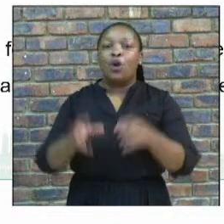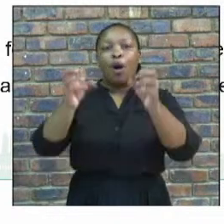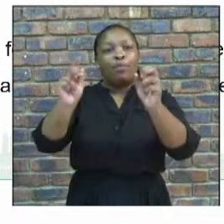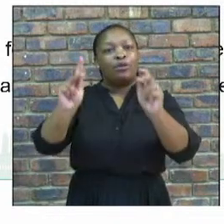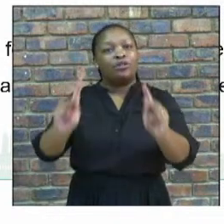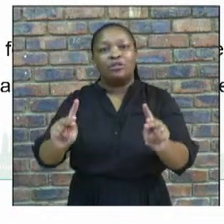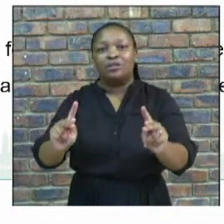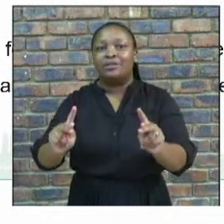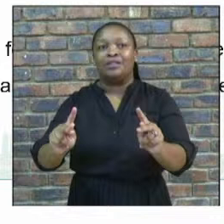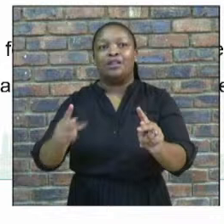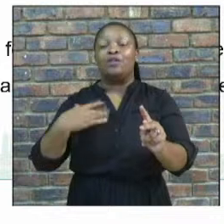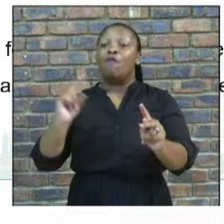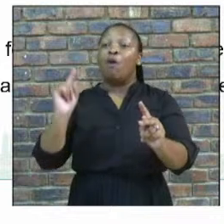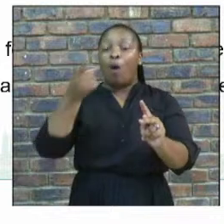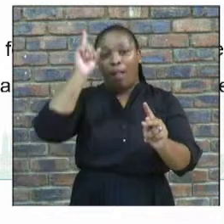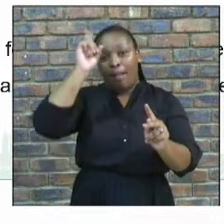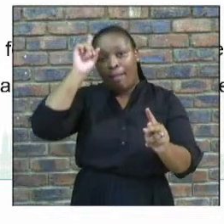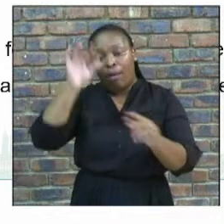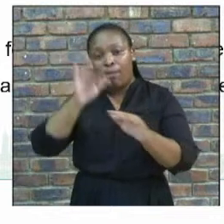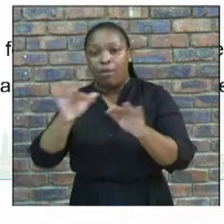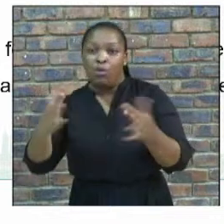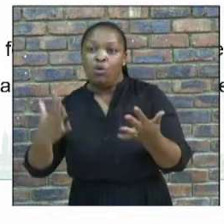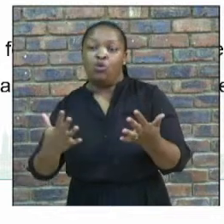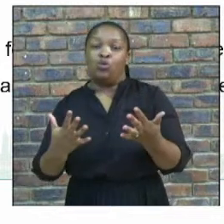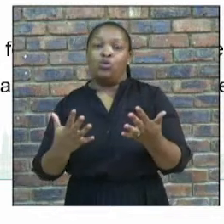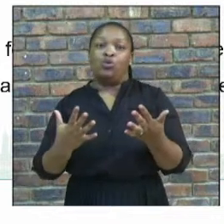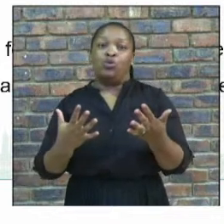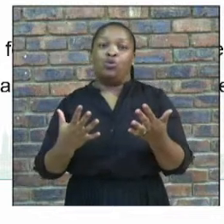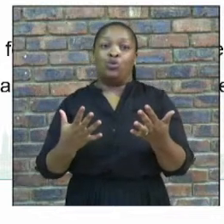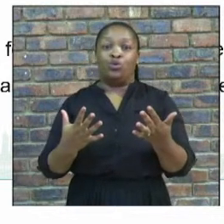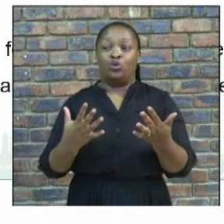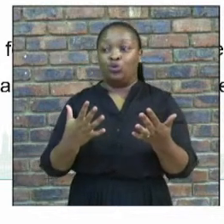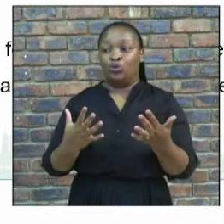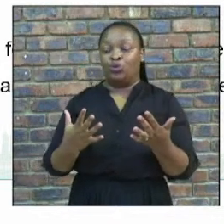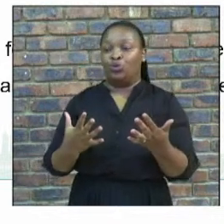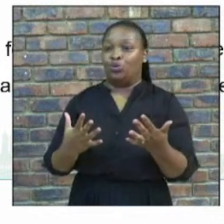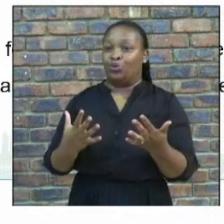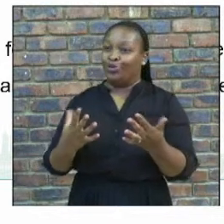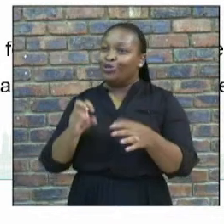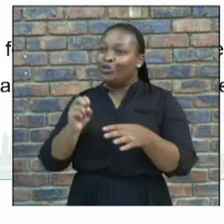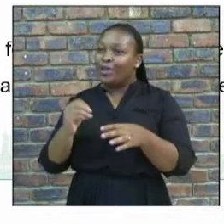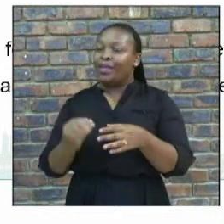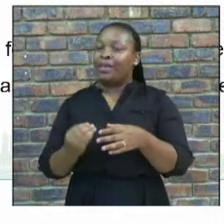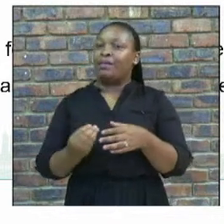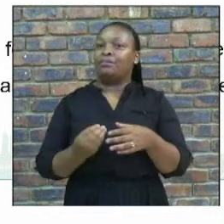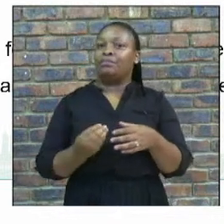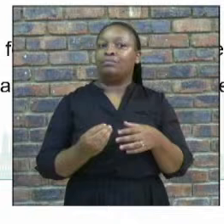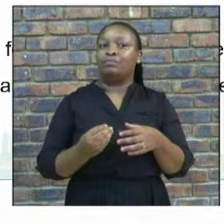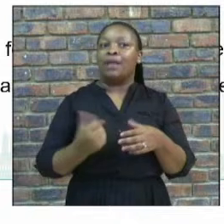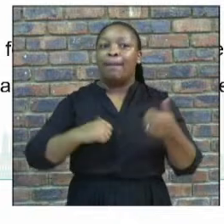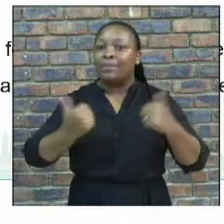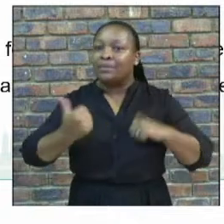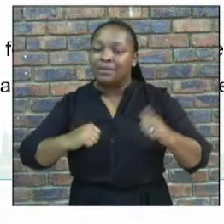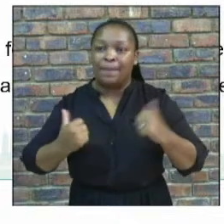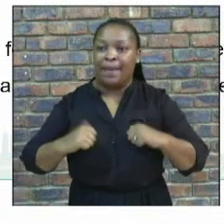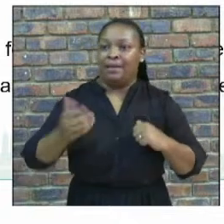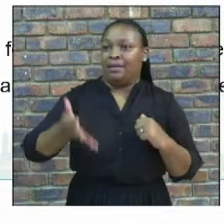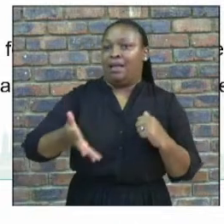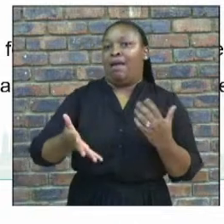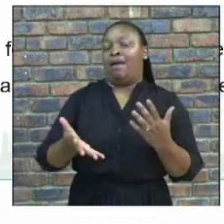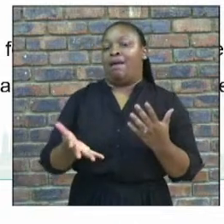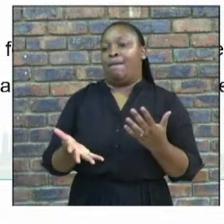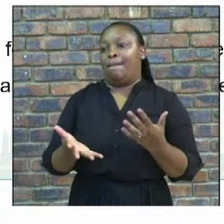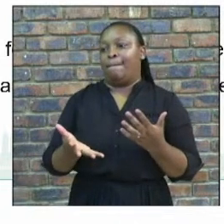opportunities for Black persons to enter into and actively participate in the upstream petroleum